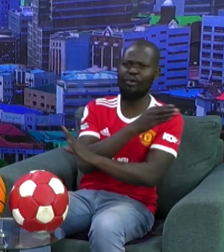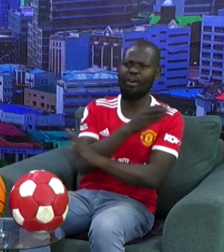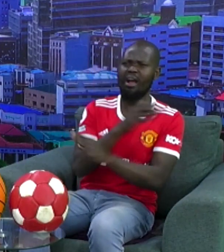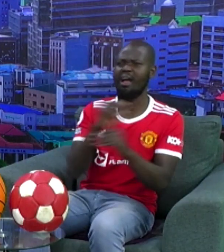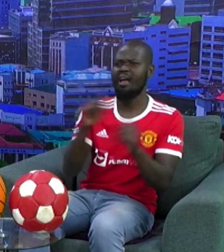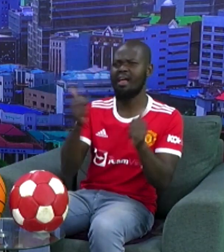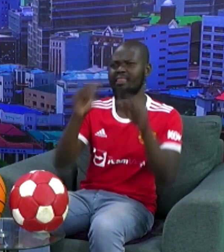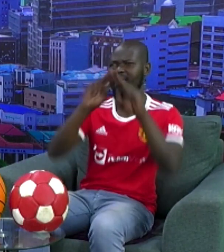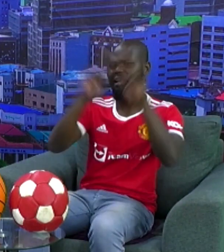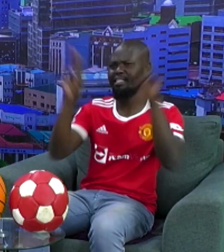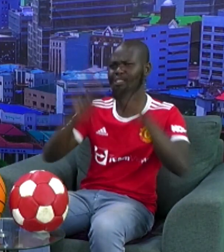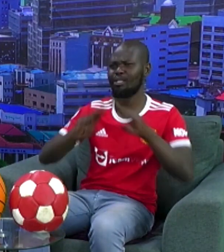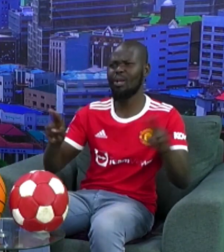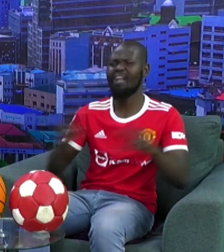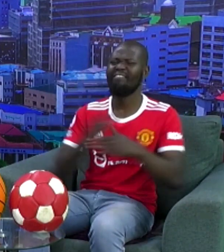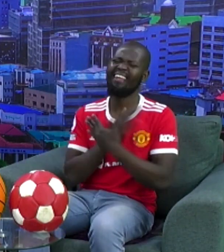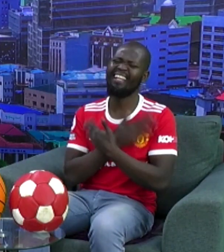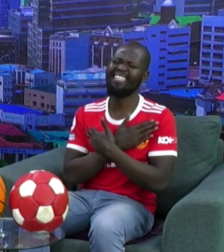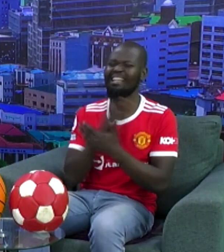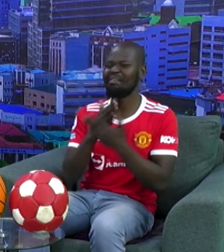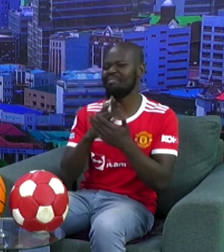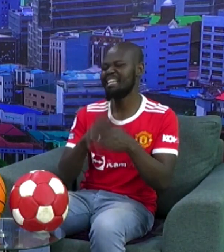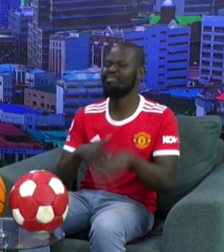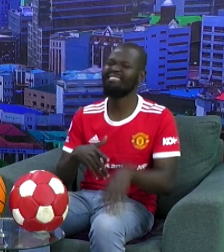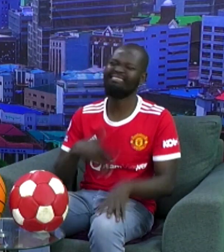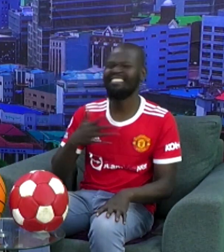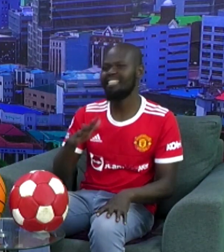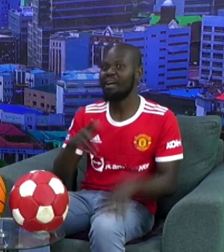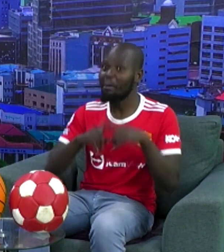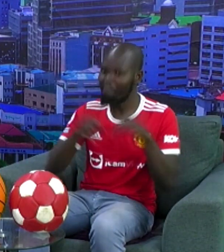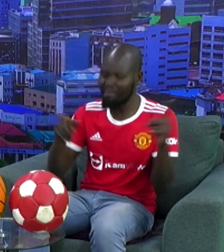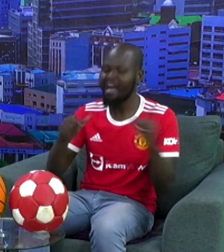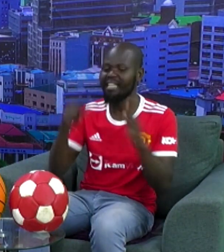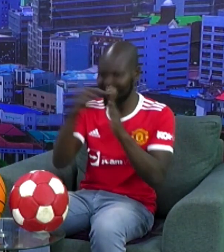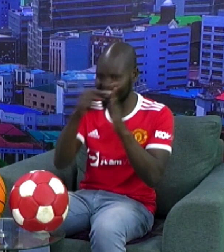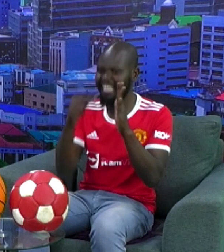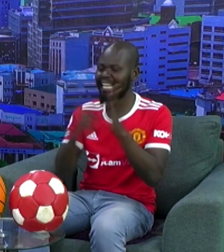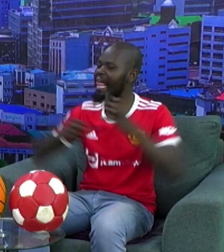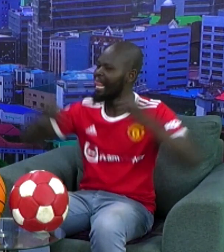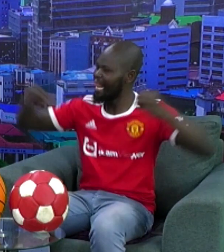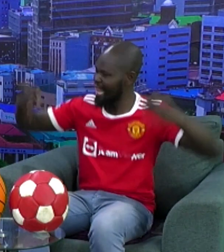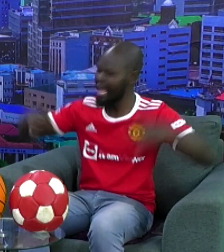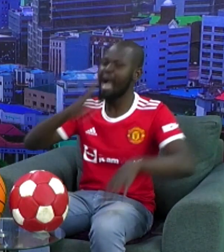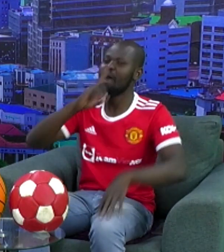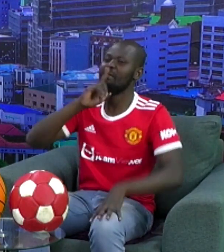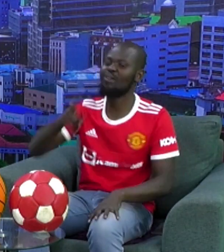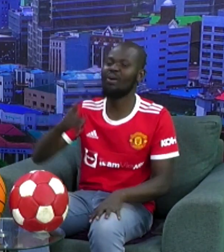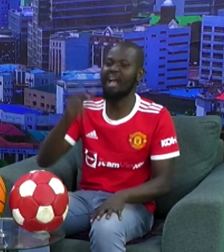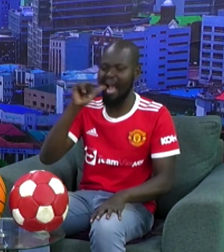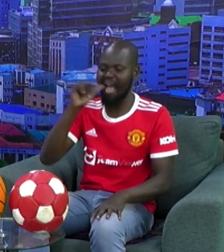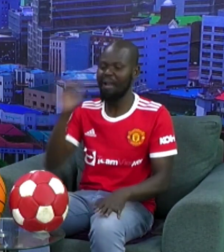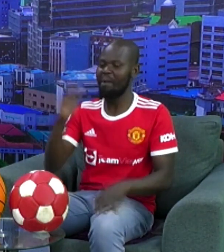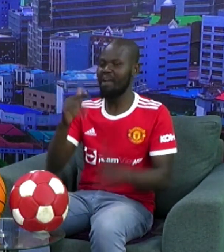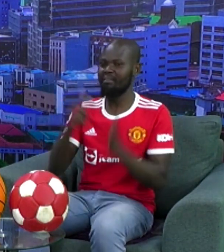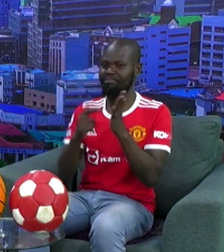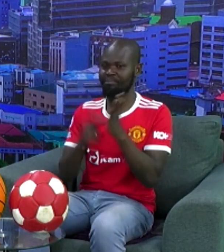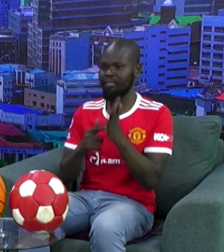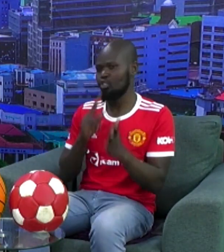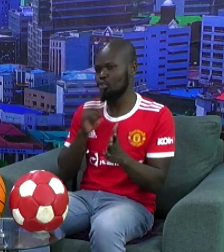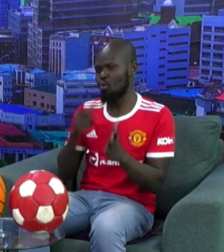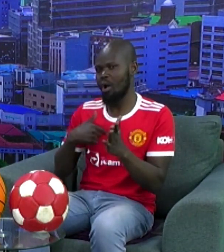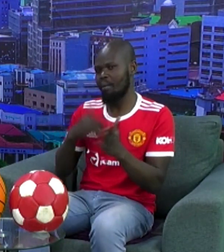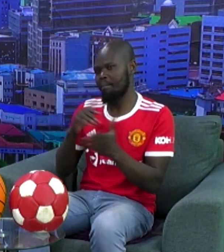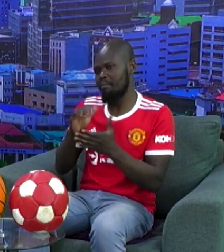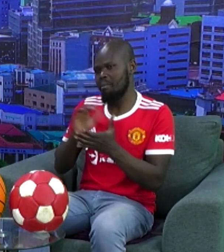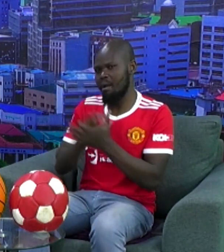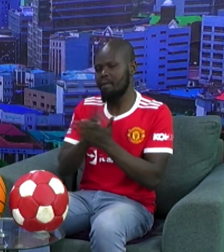EPL. Before it was an international friendlies, but the EPL is now back. I'm sure that